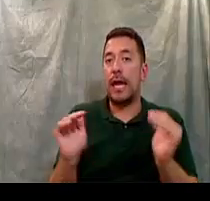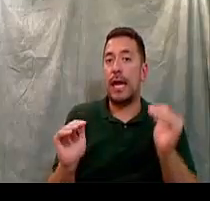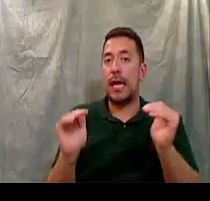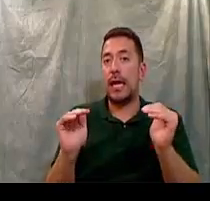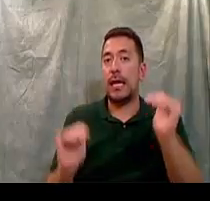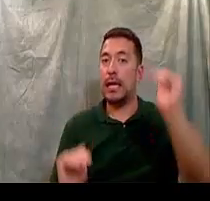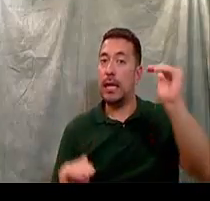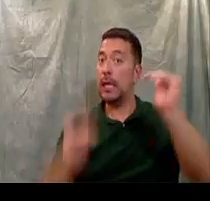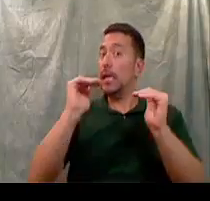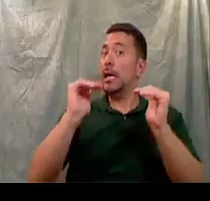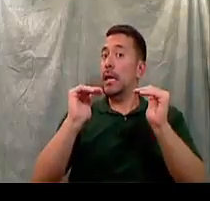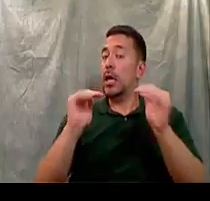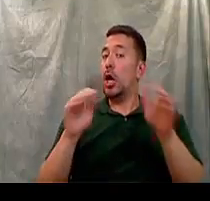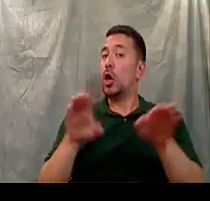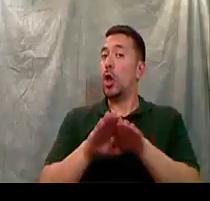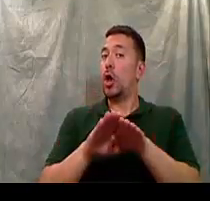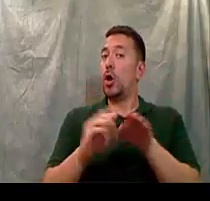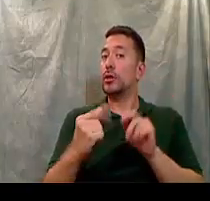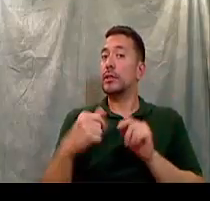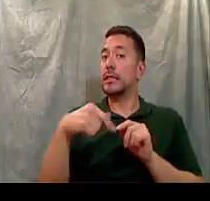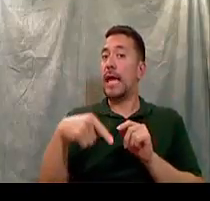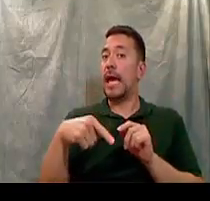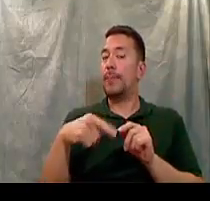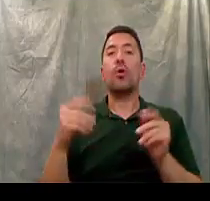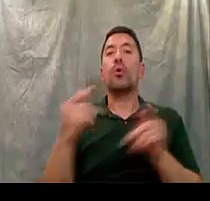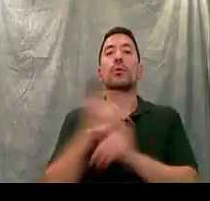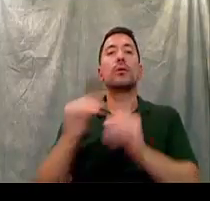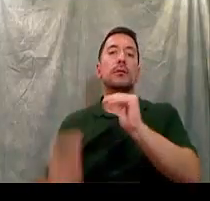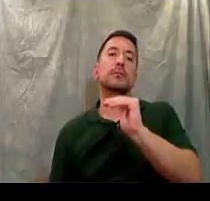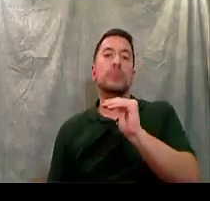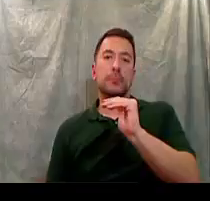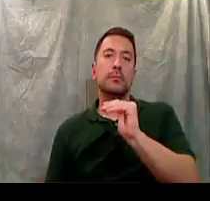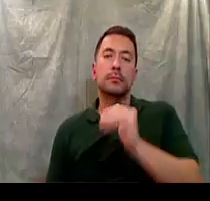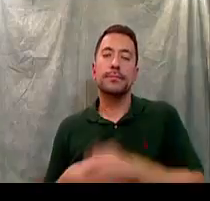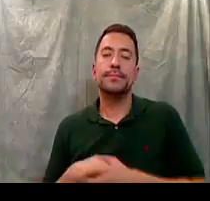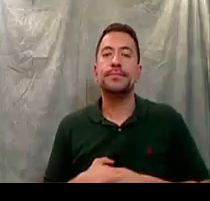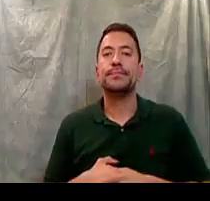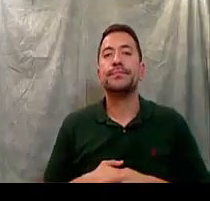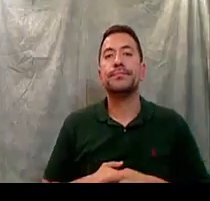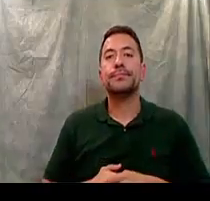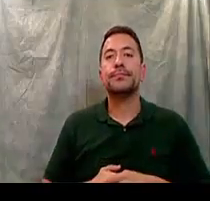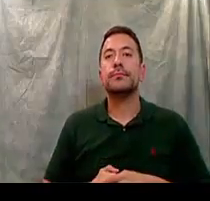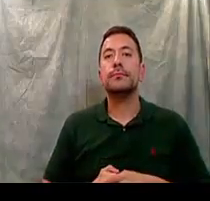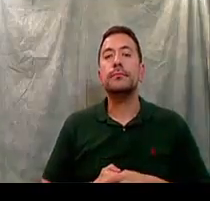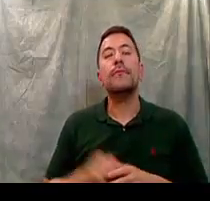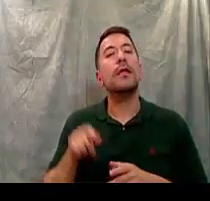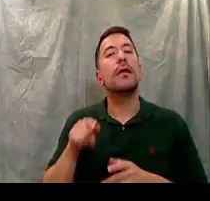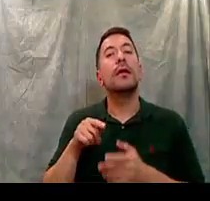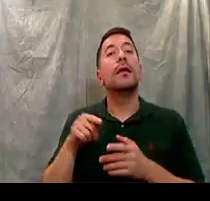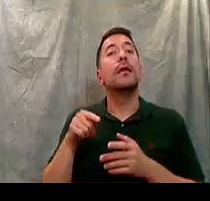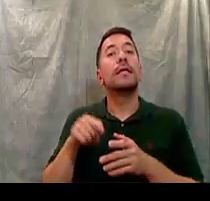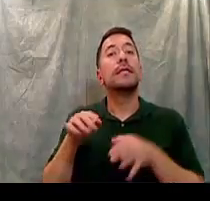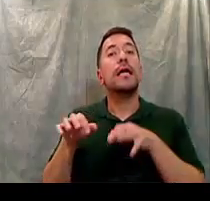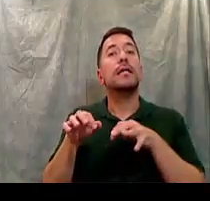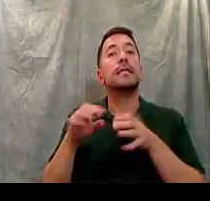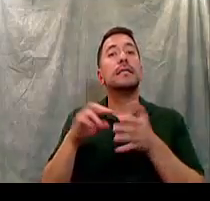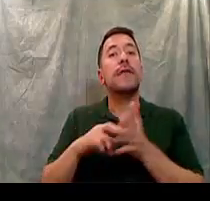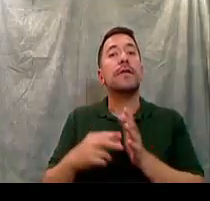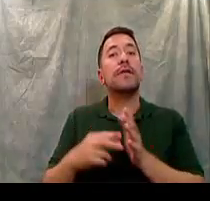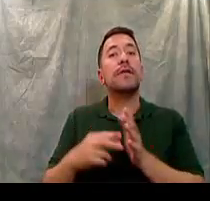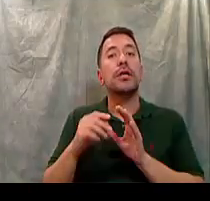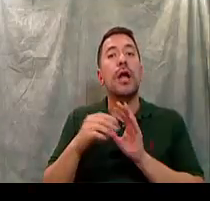widen gaps within school districts as organizations. This definition, she continues, right? This definition of